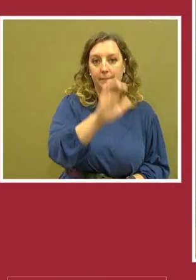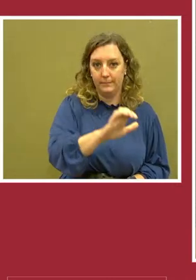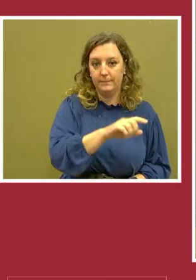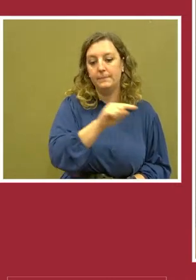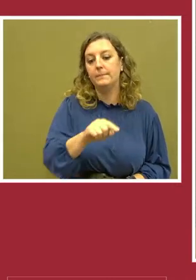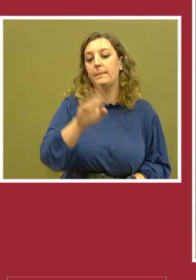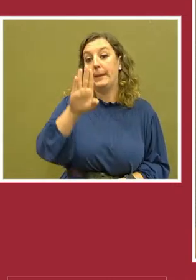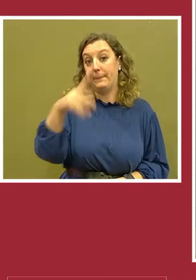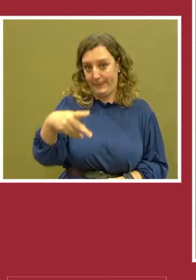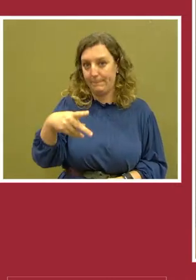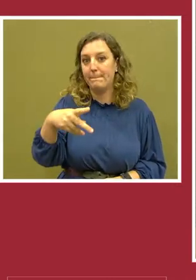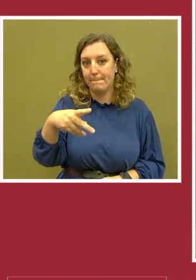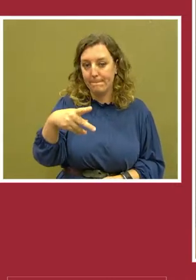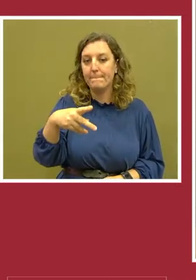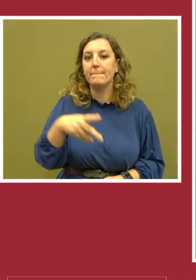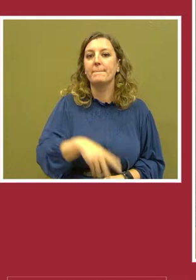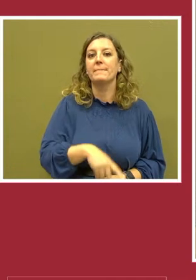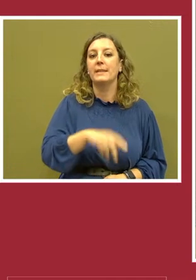AC-BP,